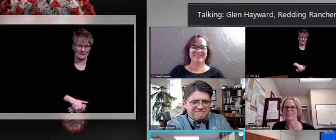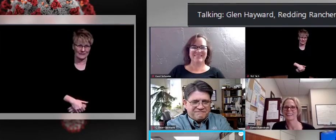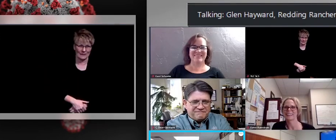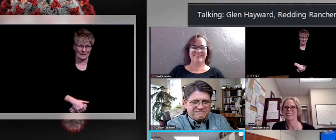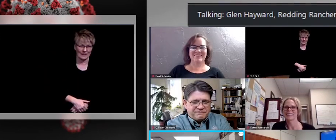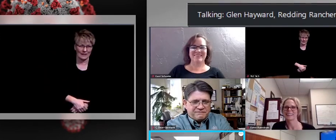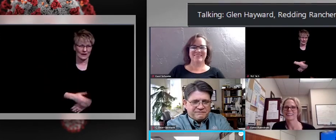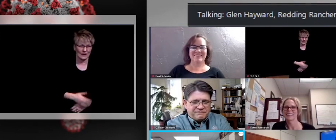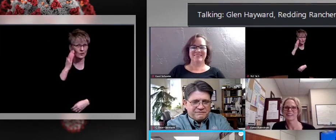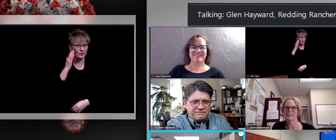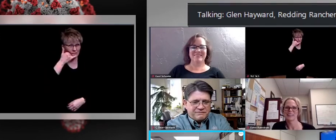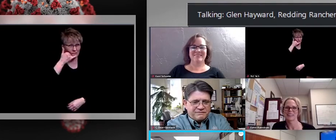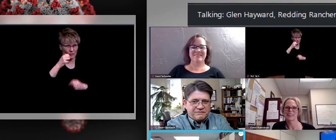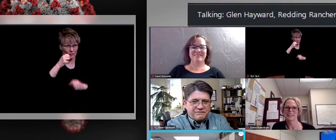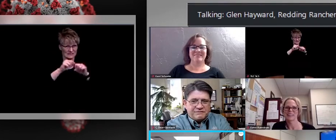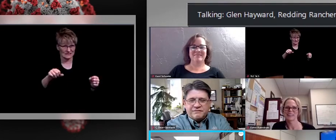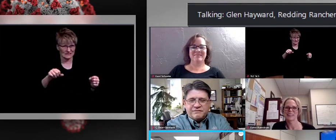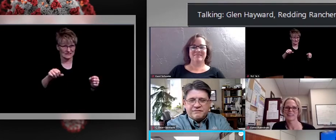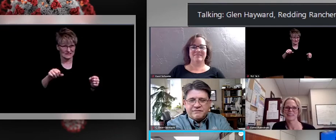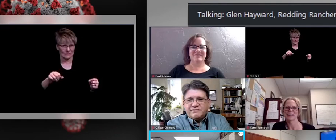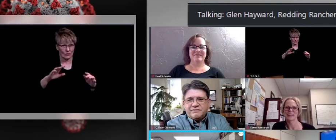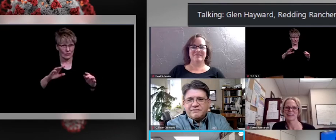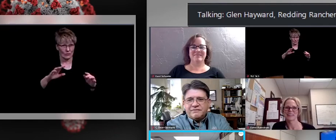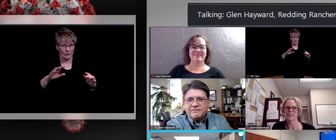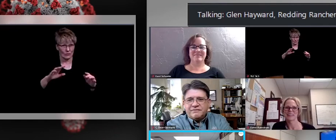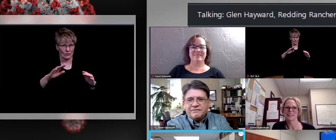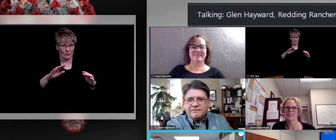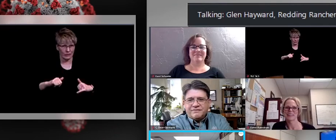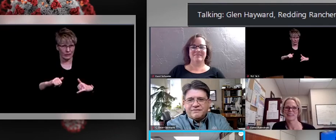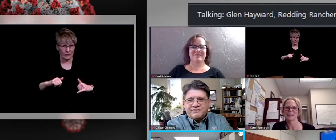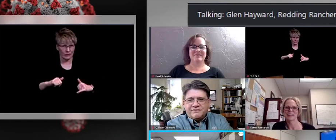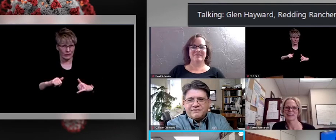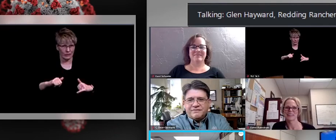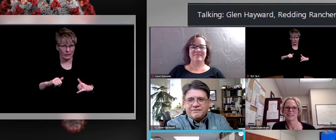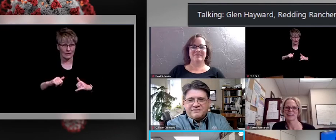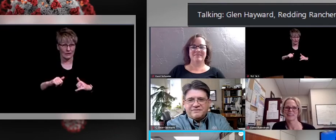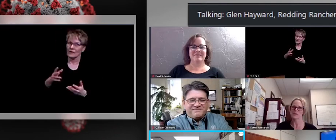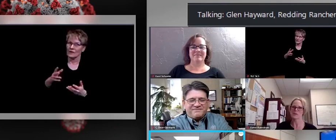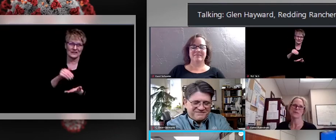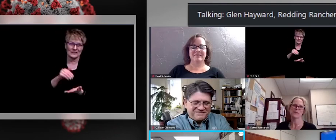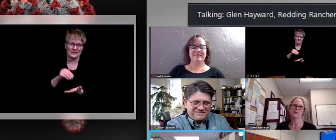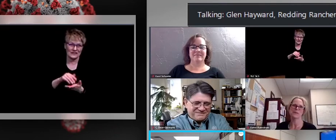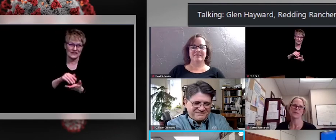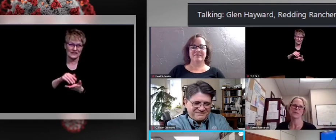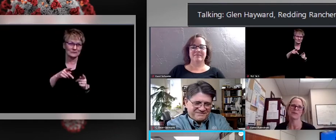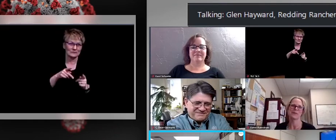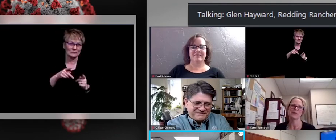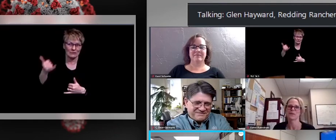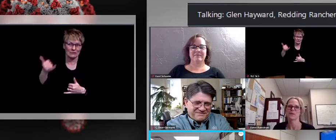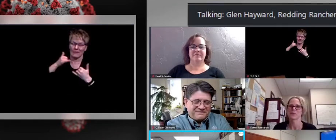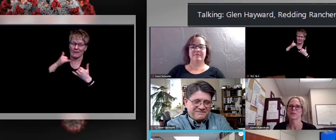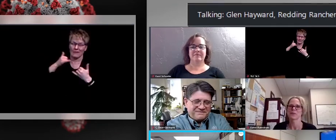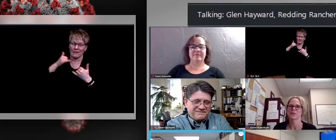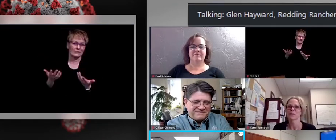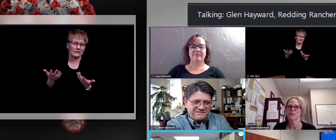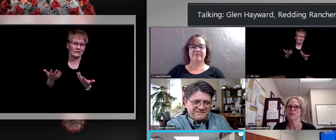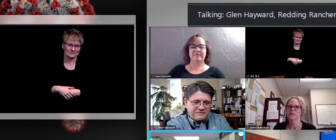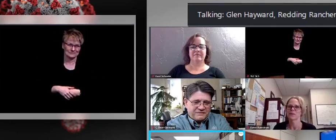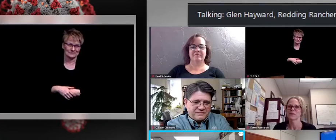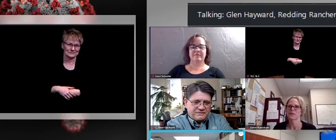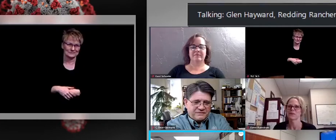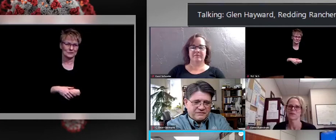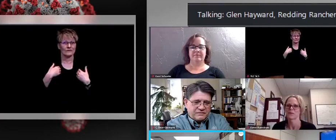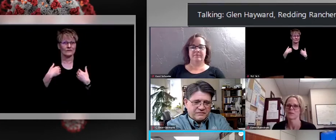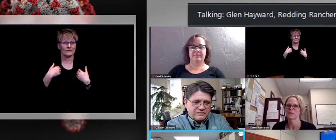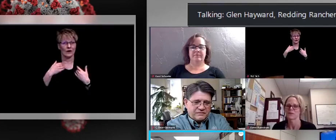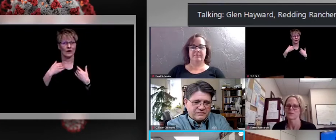have 50,000 people call your phone lines. So we learned from that. We have an online registration site that is on our website